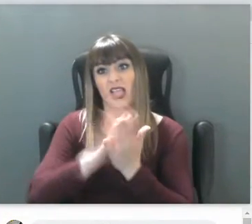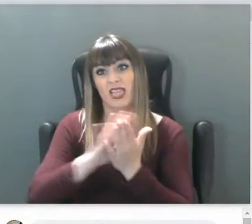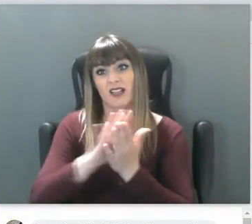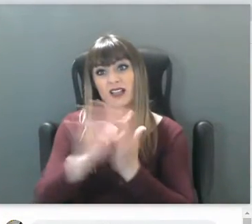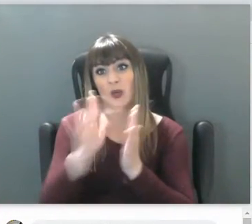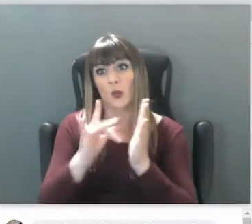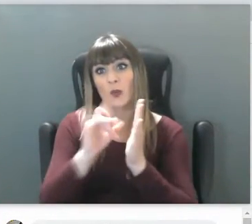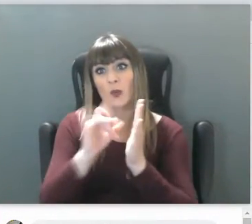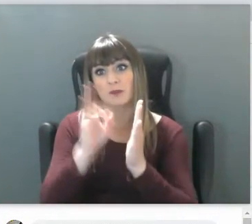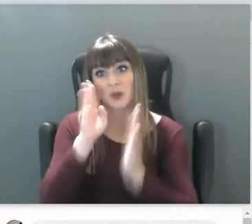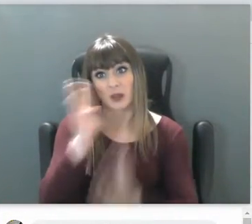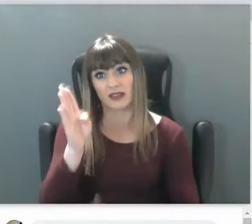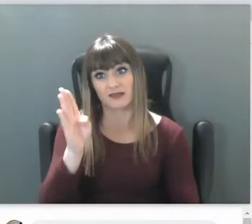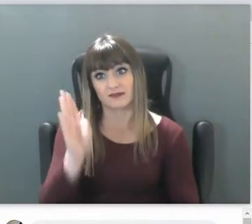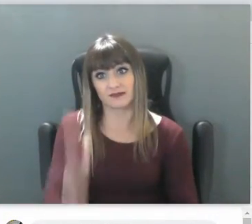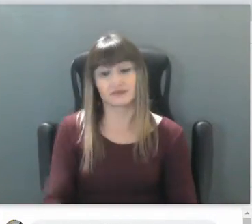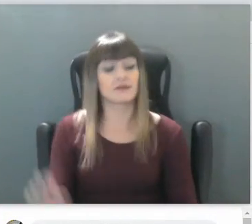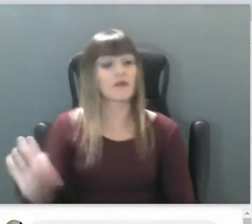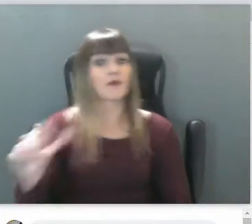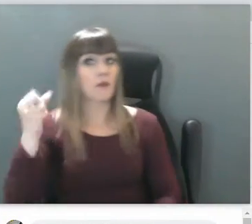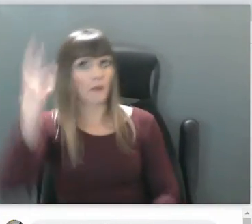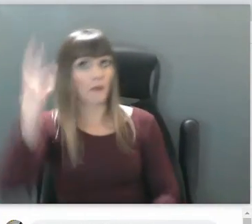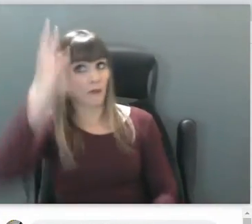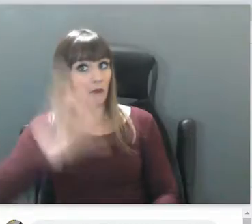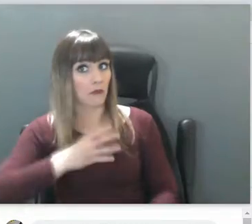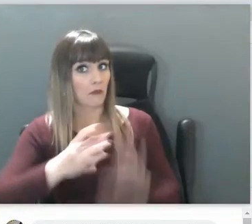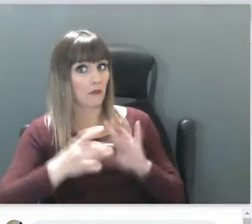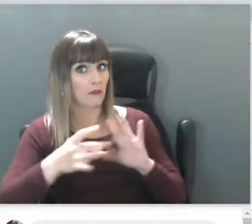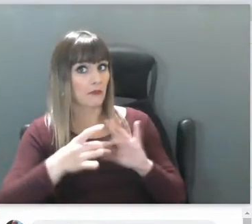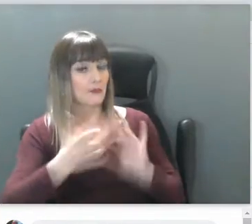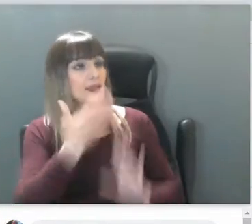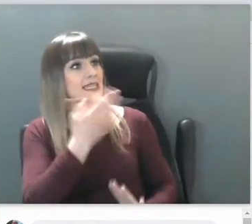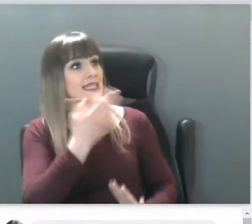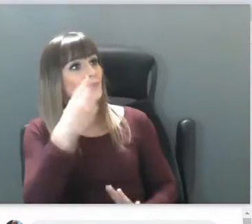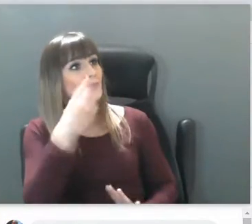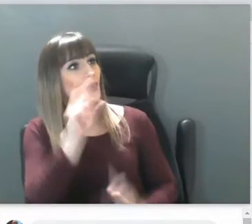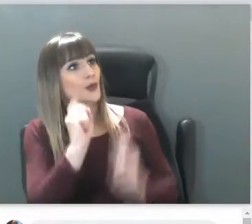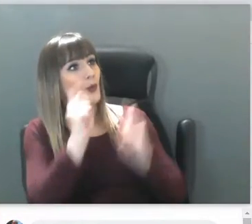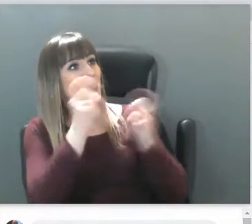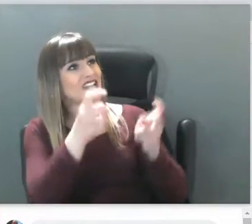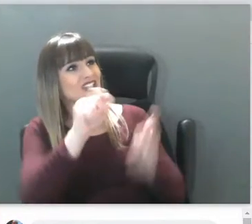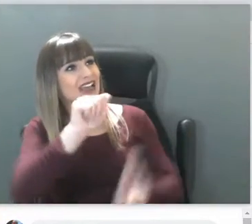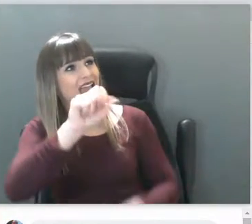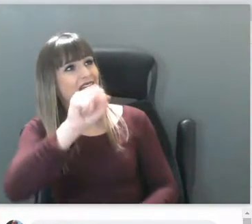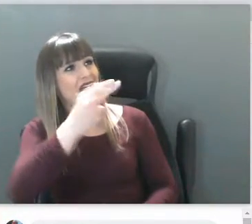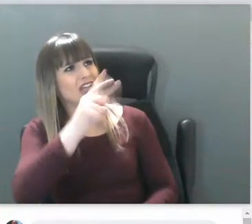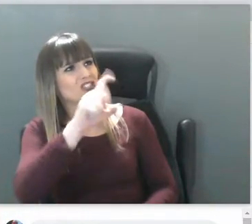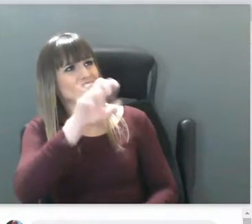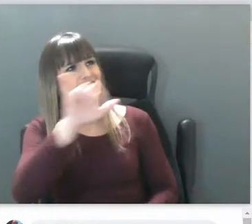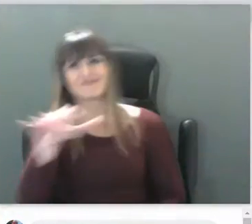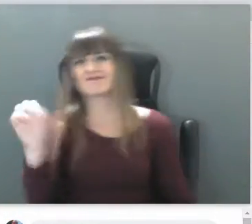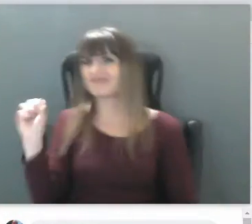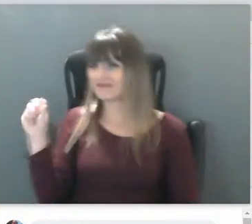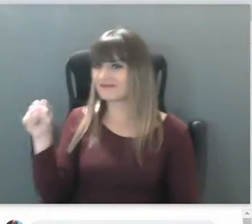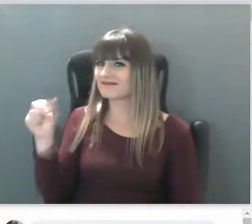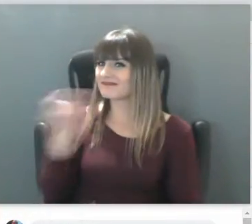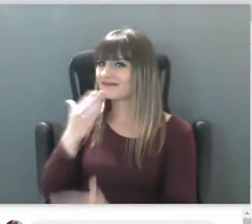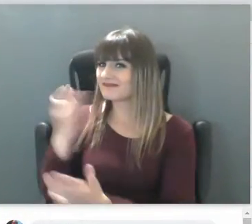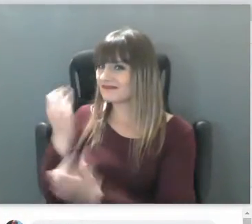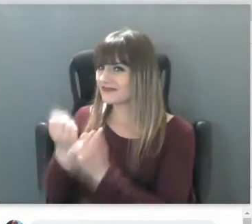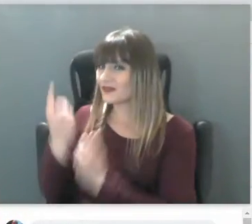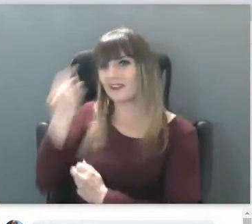Thank you, Ashley, for your donation. That's Aw, wonderful. Awesome. Thanks, guys. Thank Yay. you, everybody, Any for your amount helps. donations. It sure Good